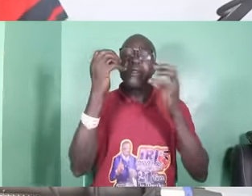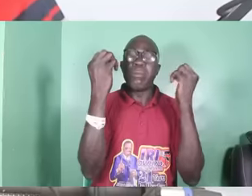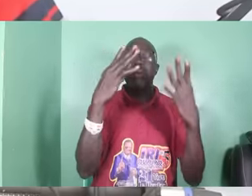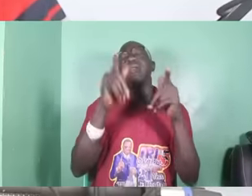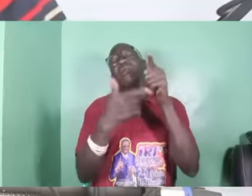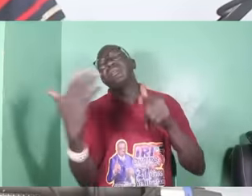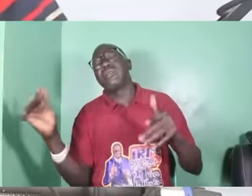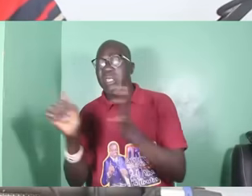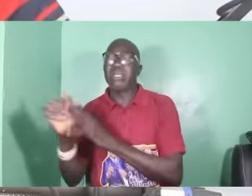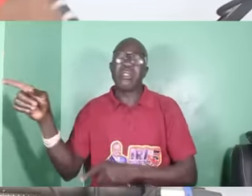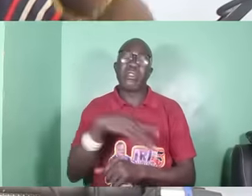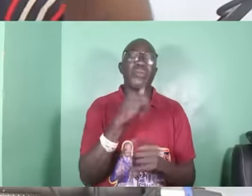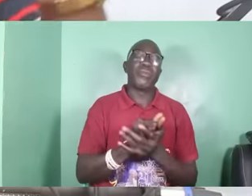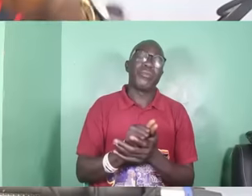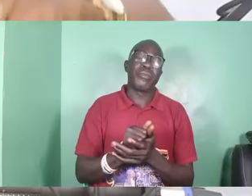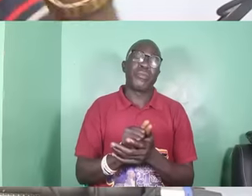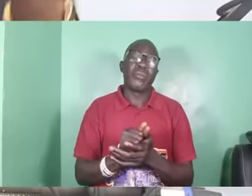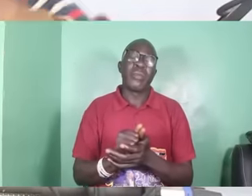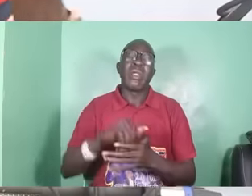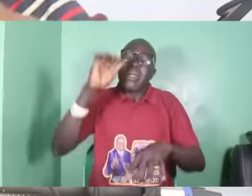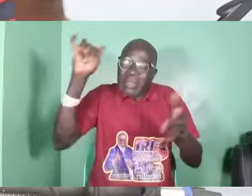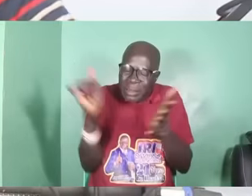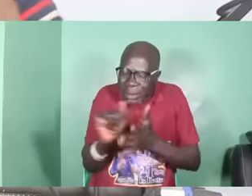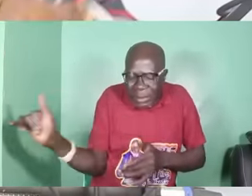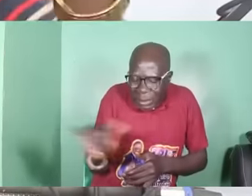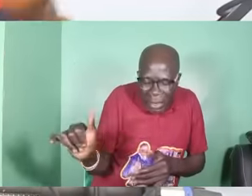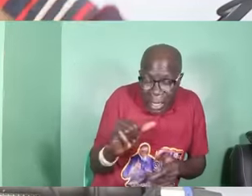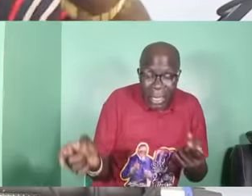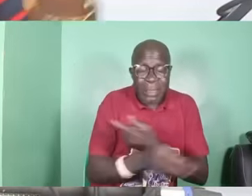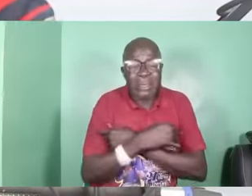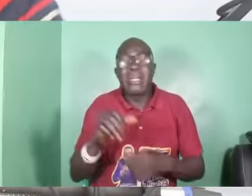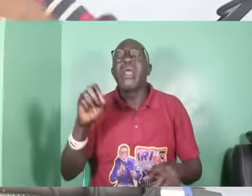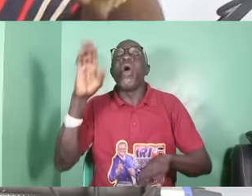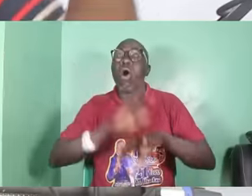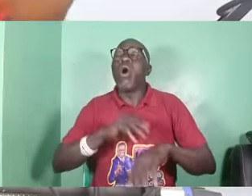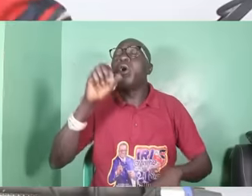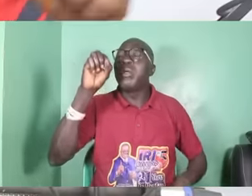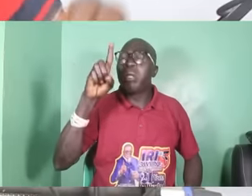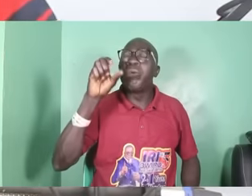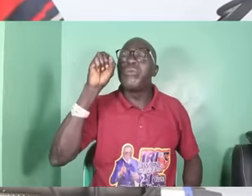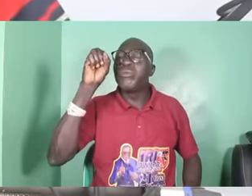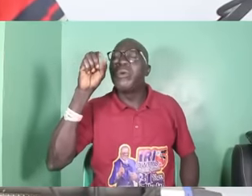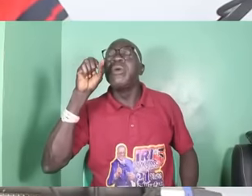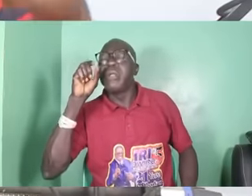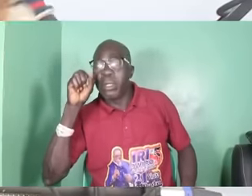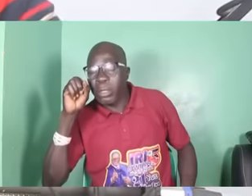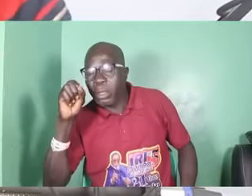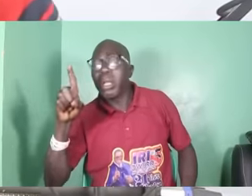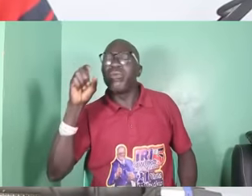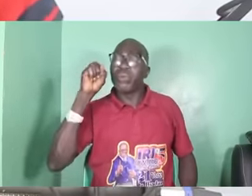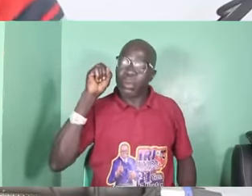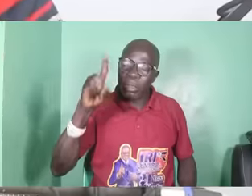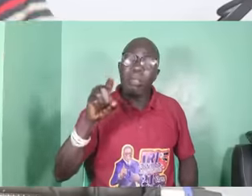a great soul. I on the level 2017.